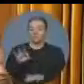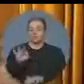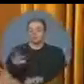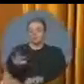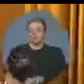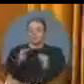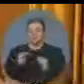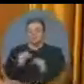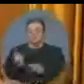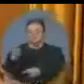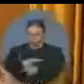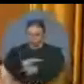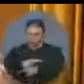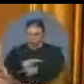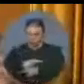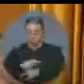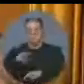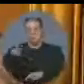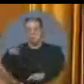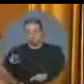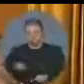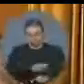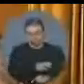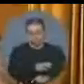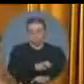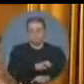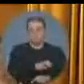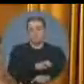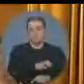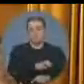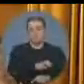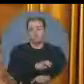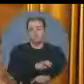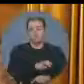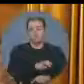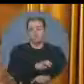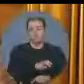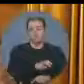Mr. Corriveau's local campaign to the Liberal Party for $4,950.